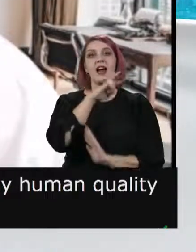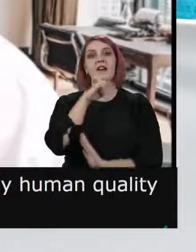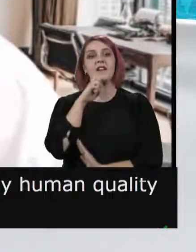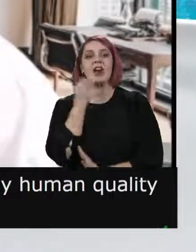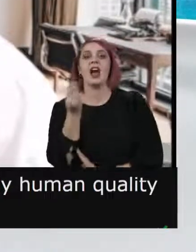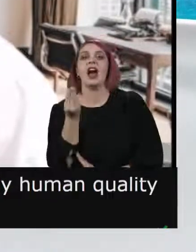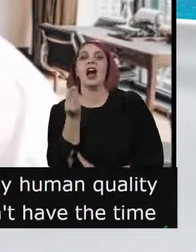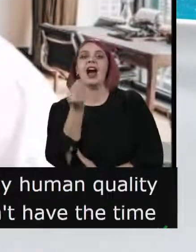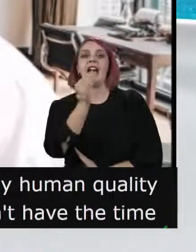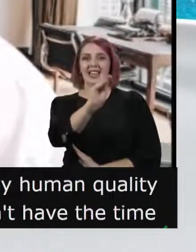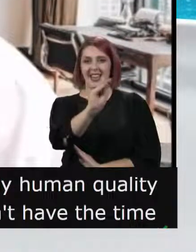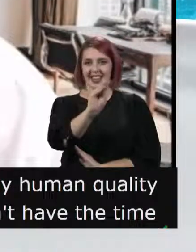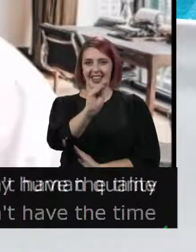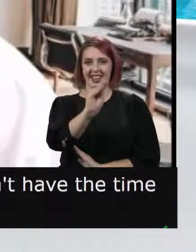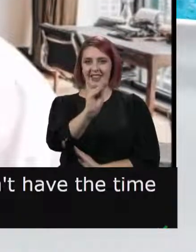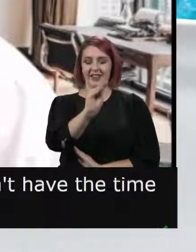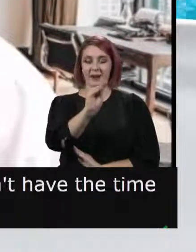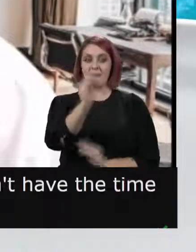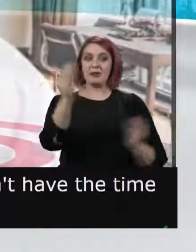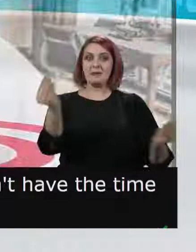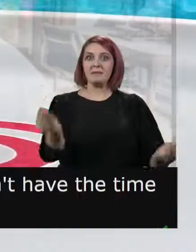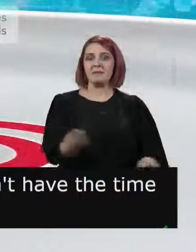passenger currently.